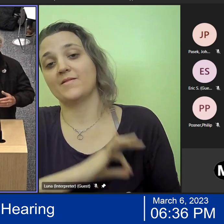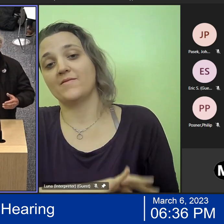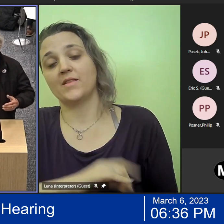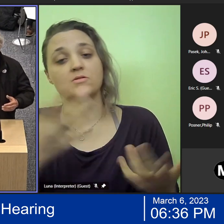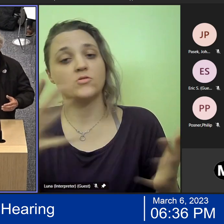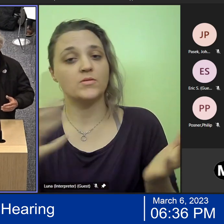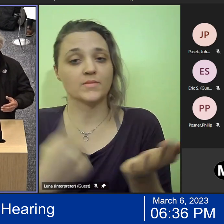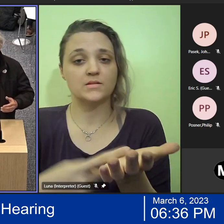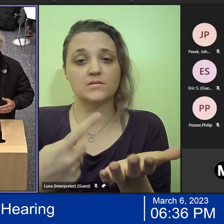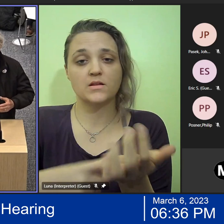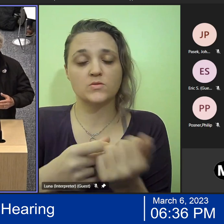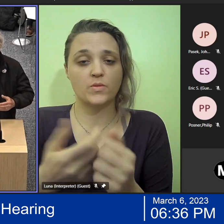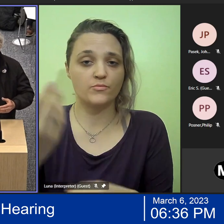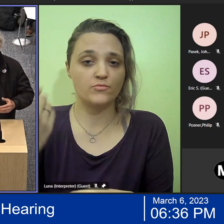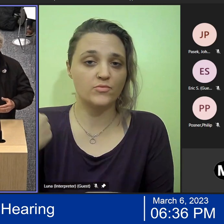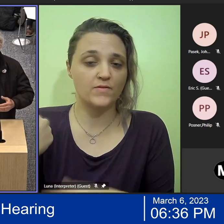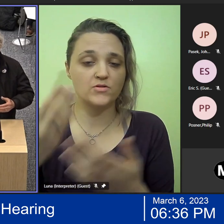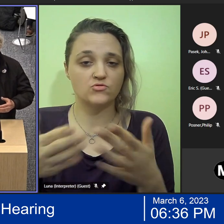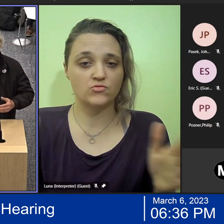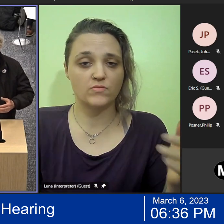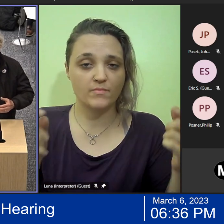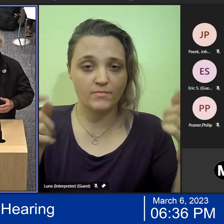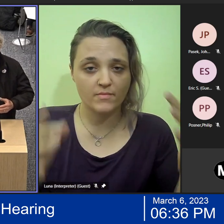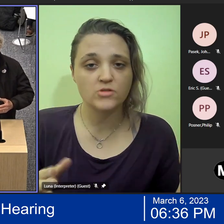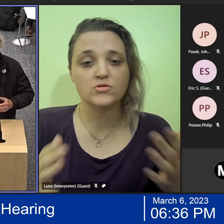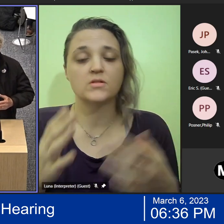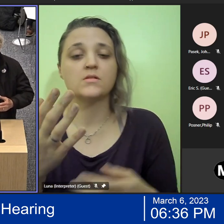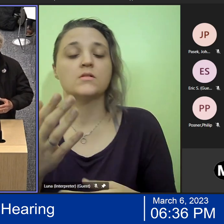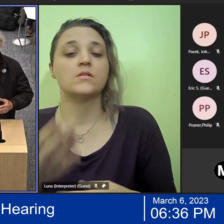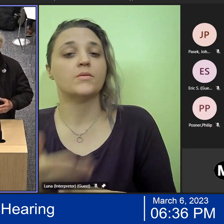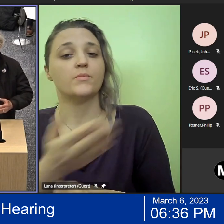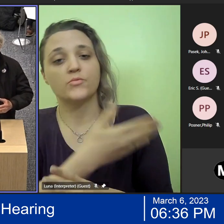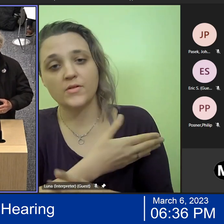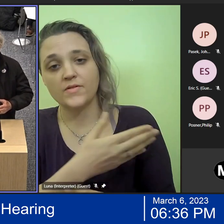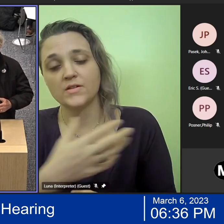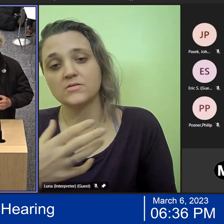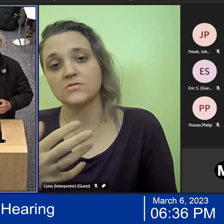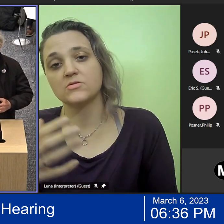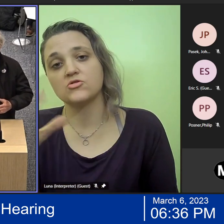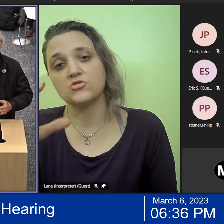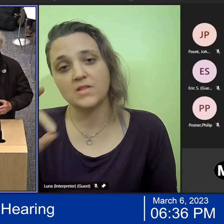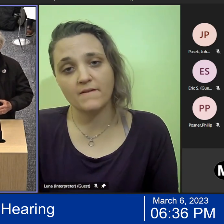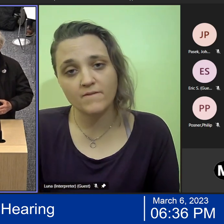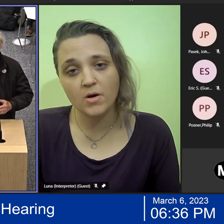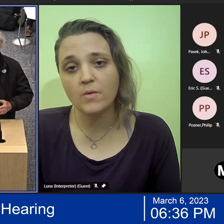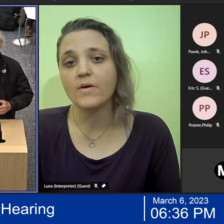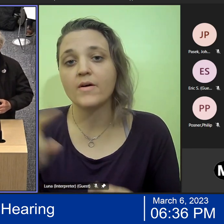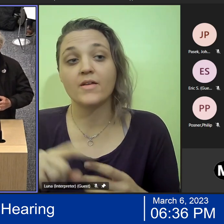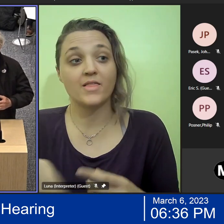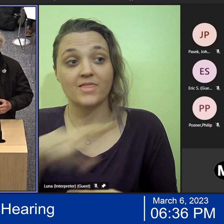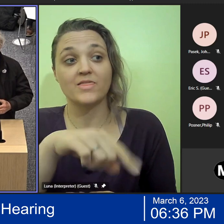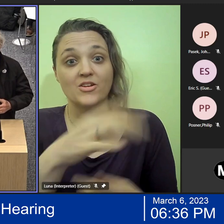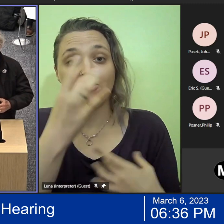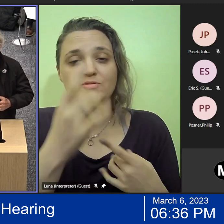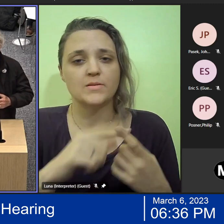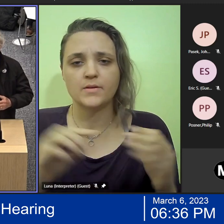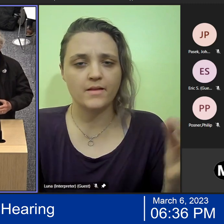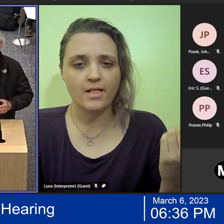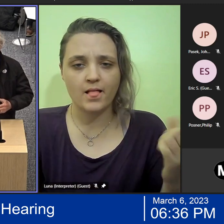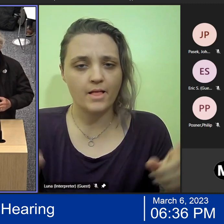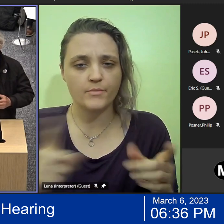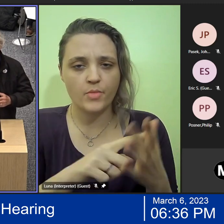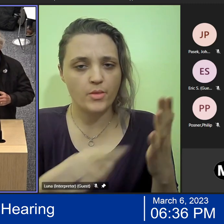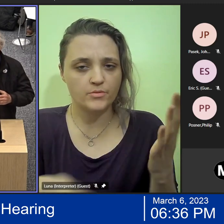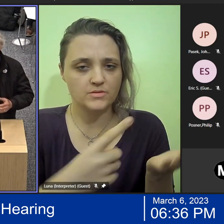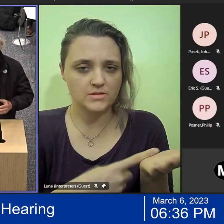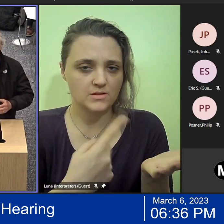cost of that benefit. That's been discussed with the previous general manager, with the previous chief financial officer. They're interested, but nothing has